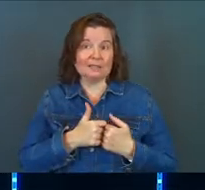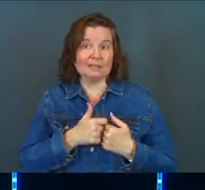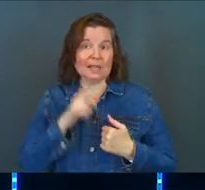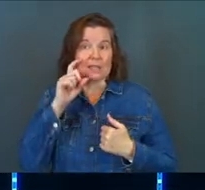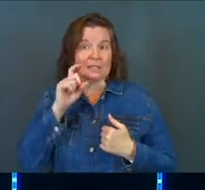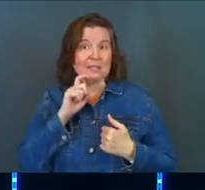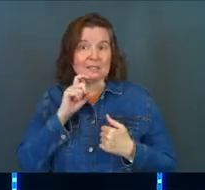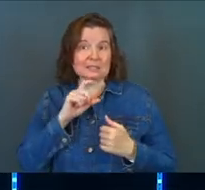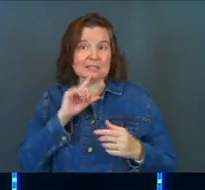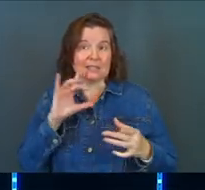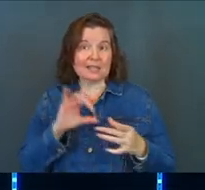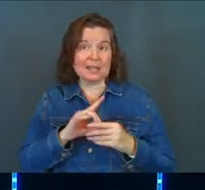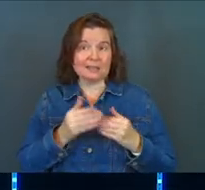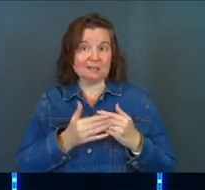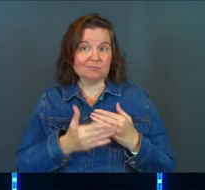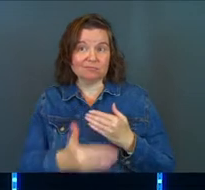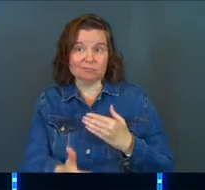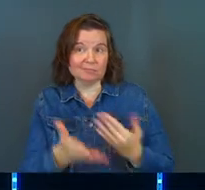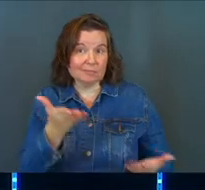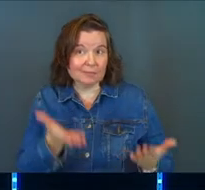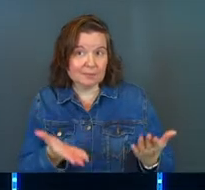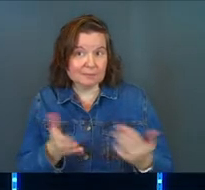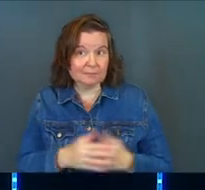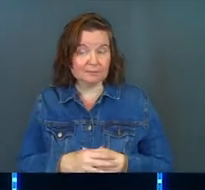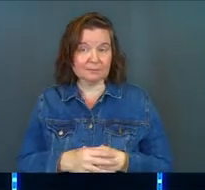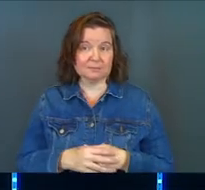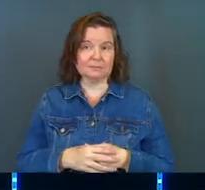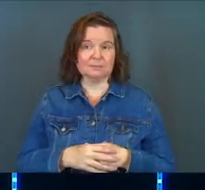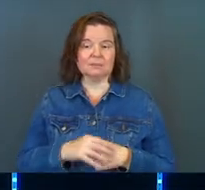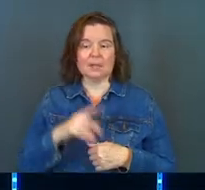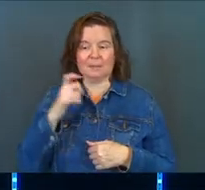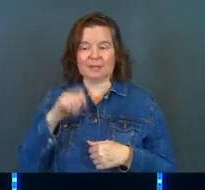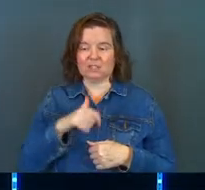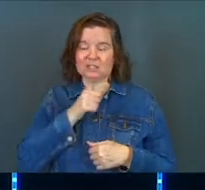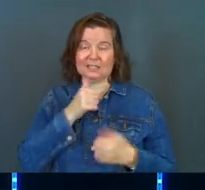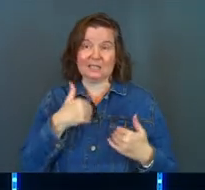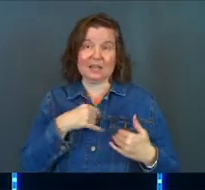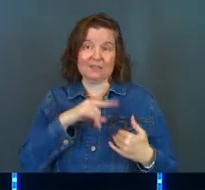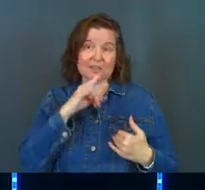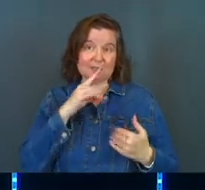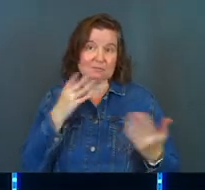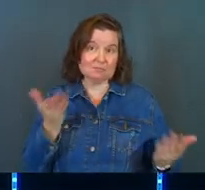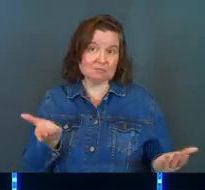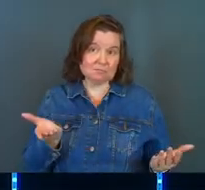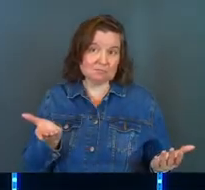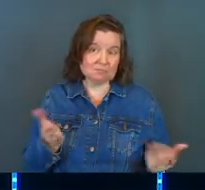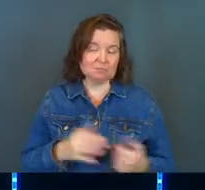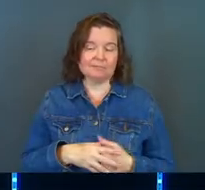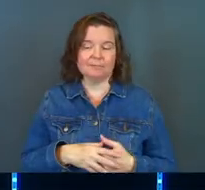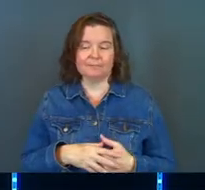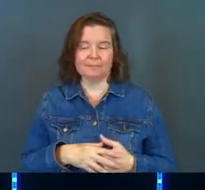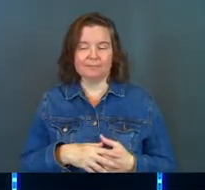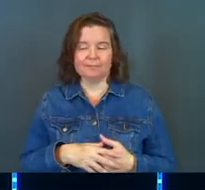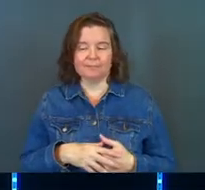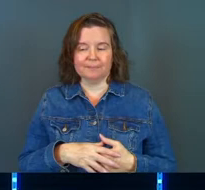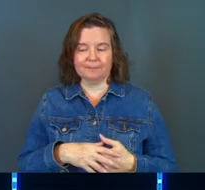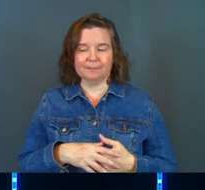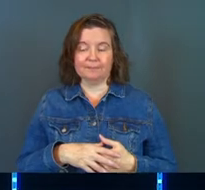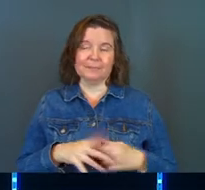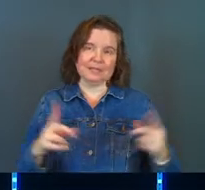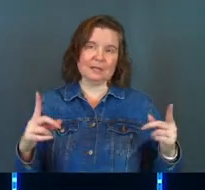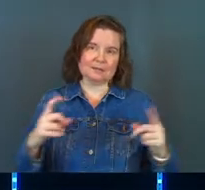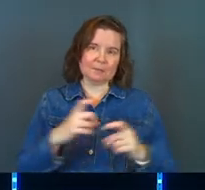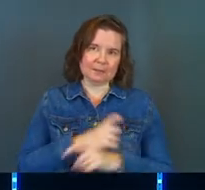and sexually connected from that point forward. And therefore, she did not have any more children.